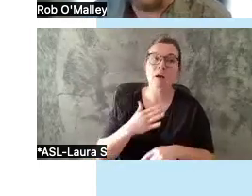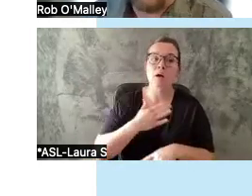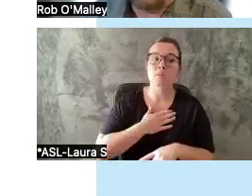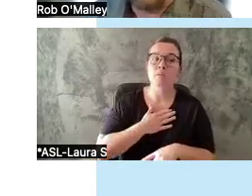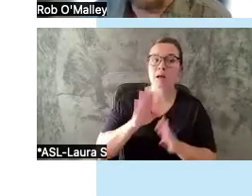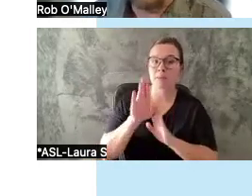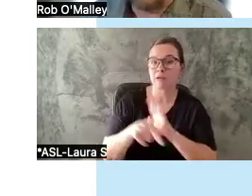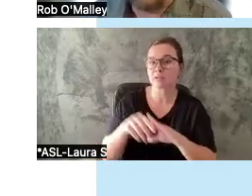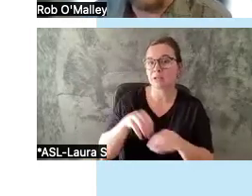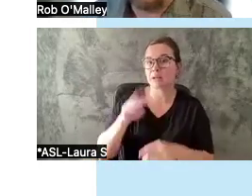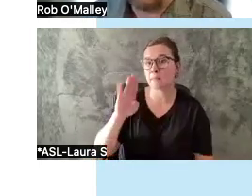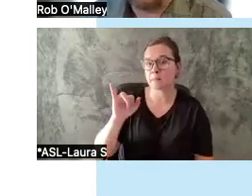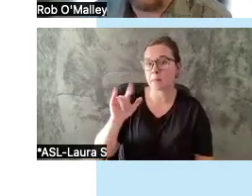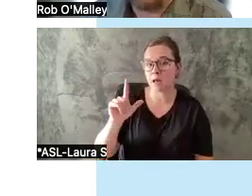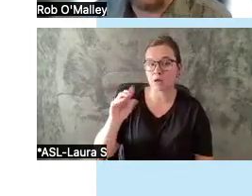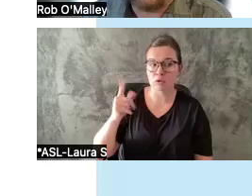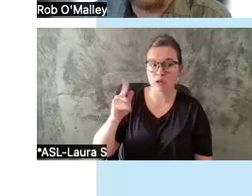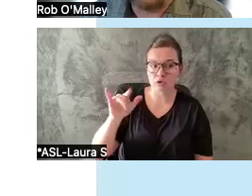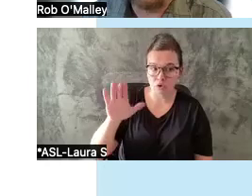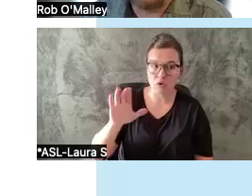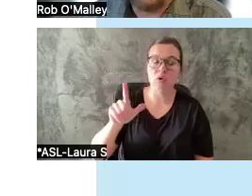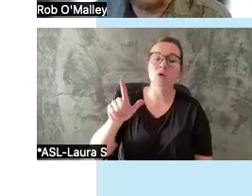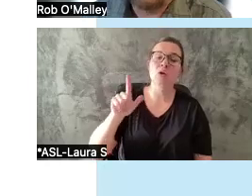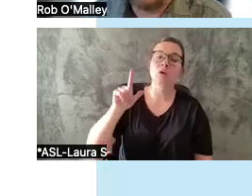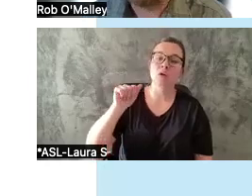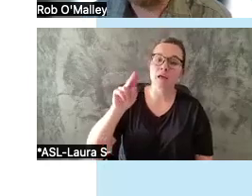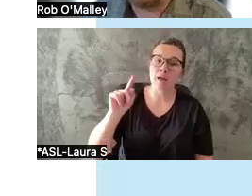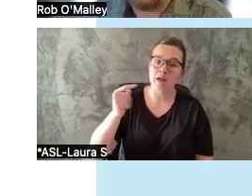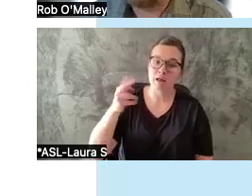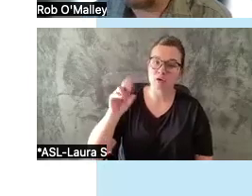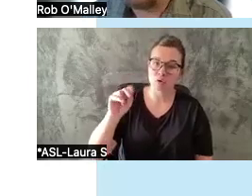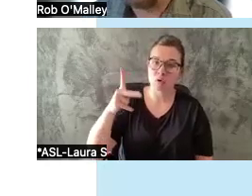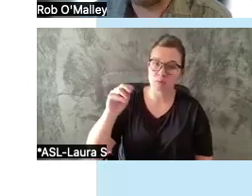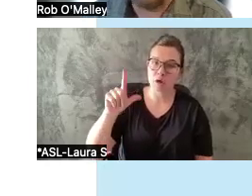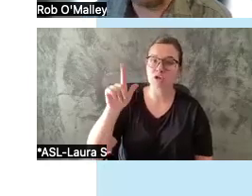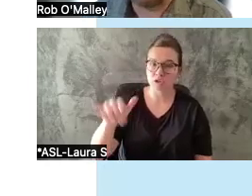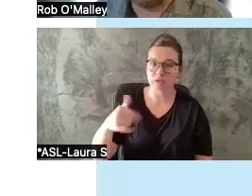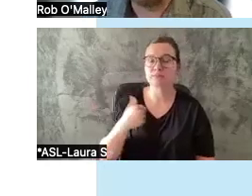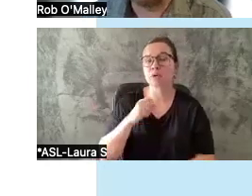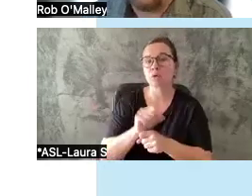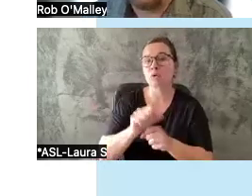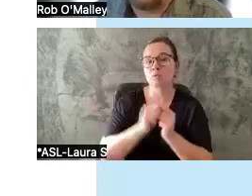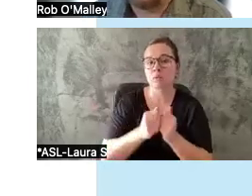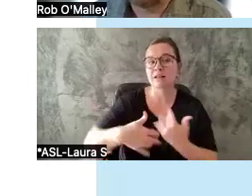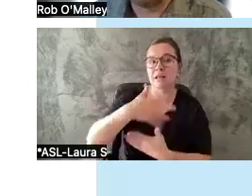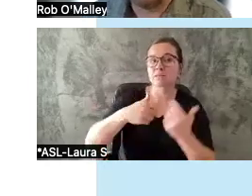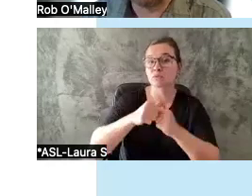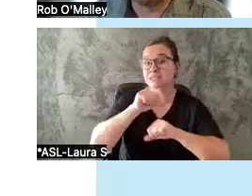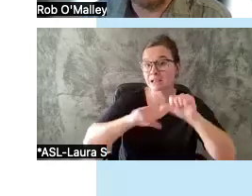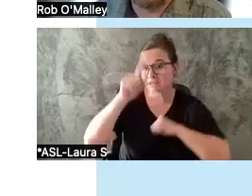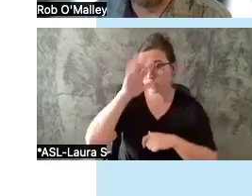biological anthropology, specifically primate behavior and ecology. And I've been working in public engagement with science for over